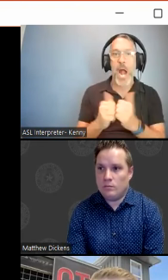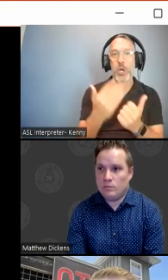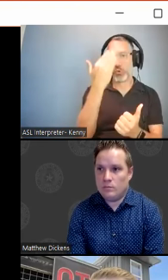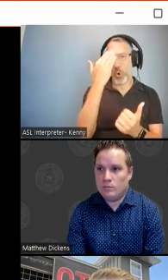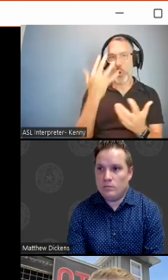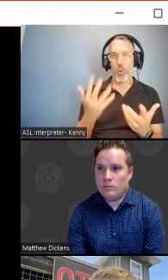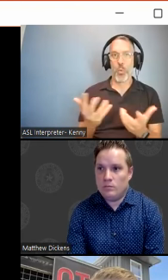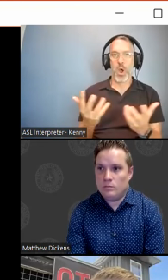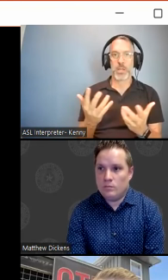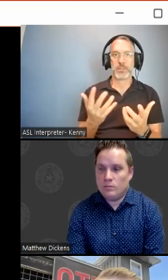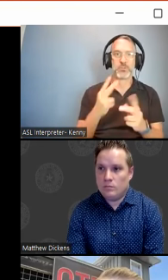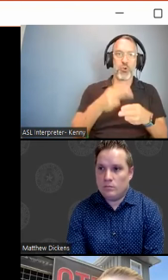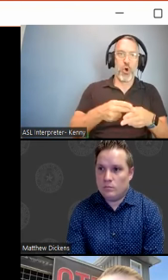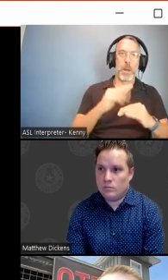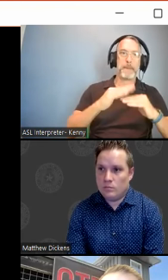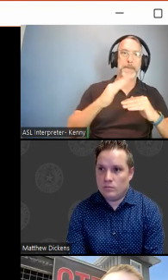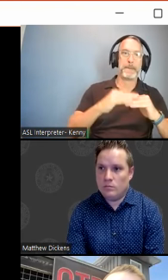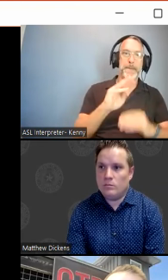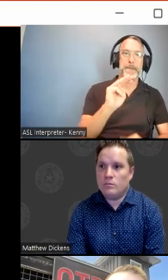is considered minimal